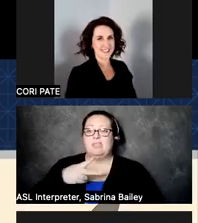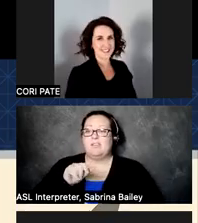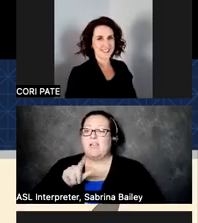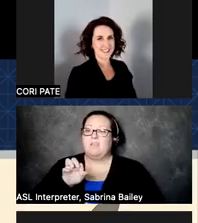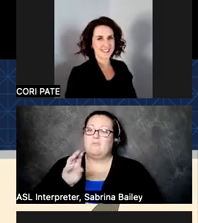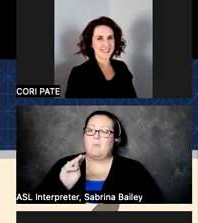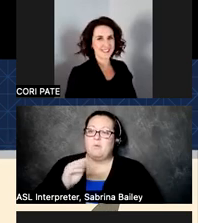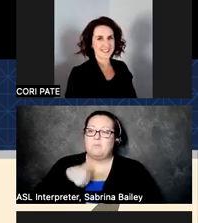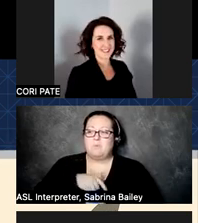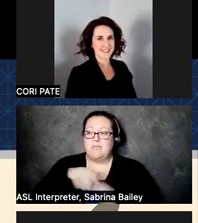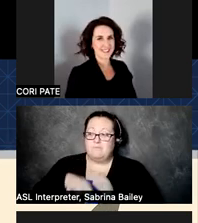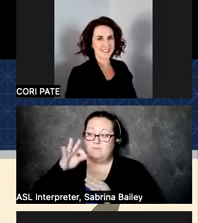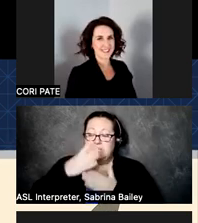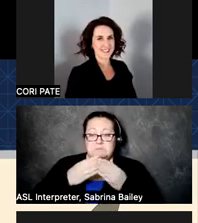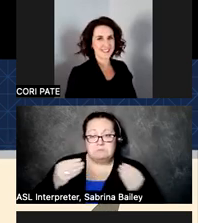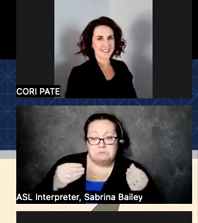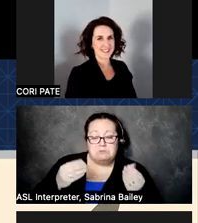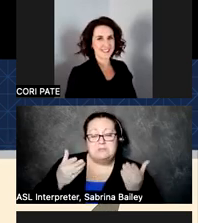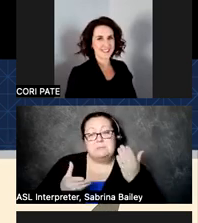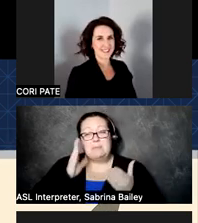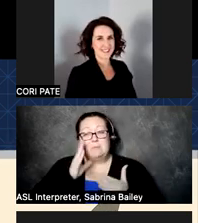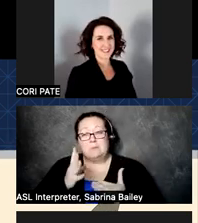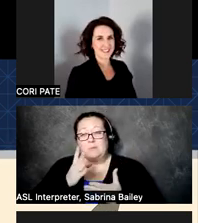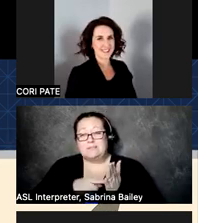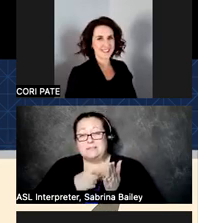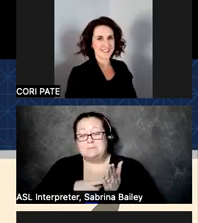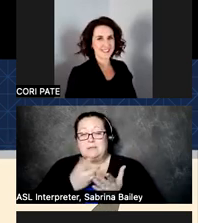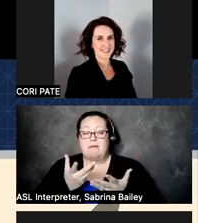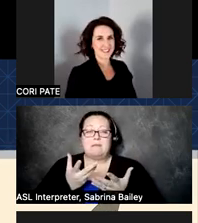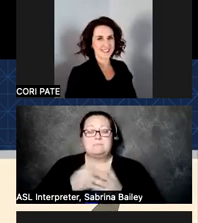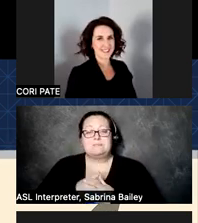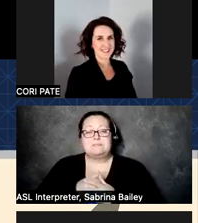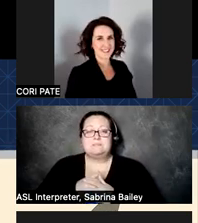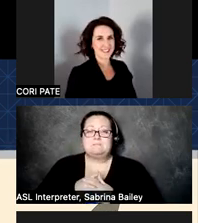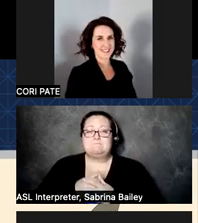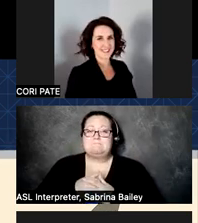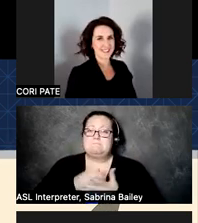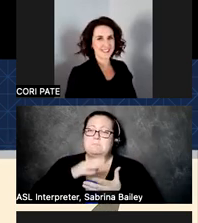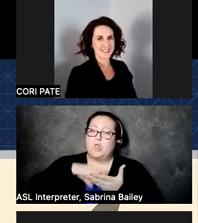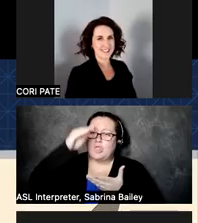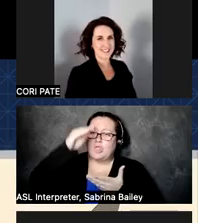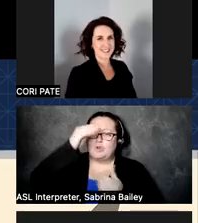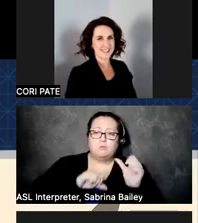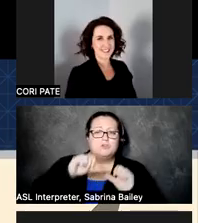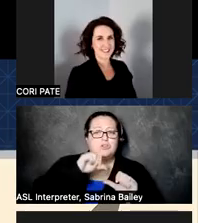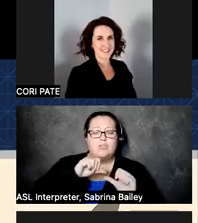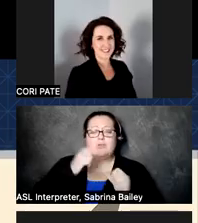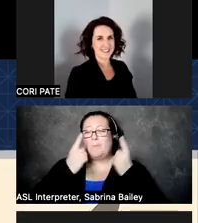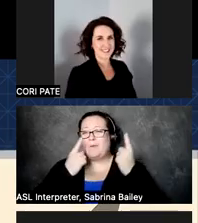some solutions that we may neglect of learning from each other or just even thinking